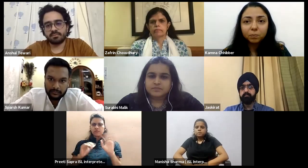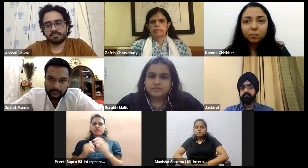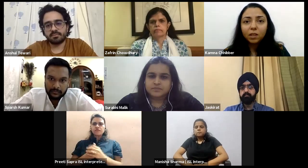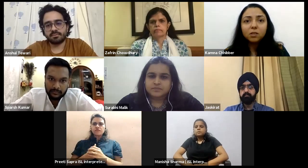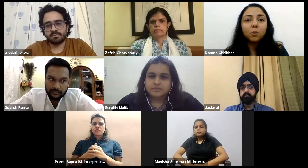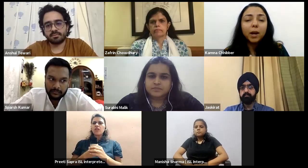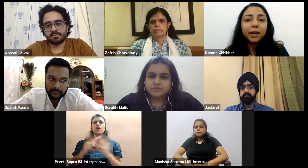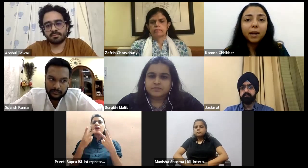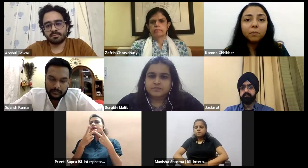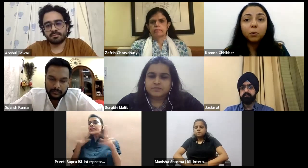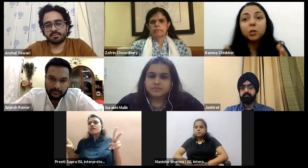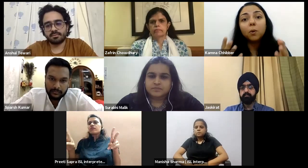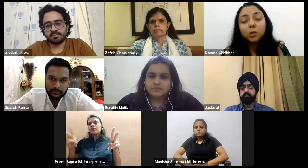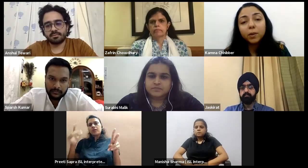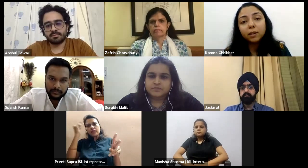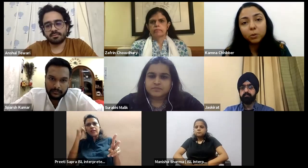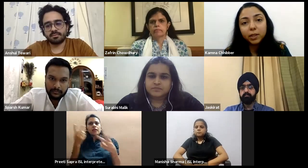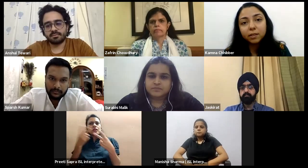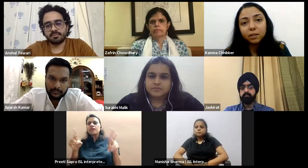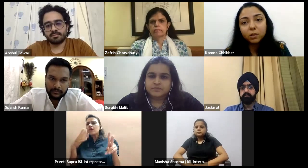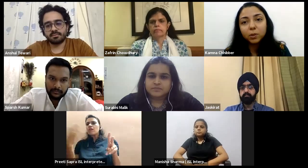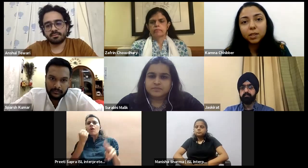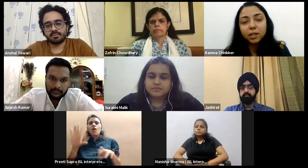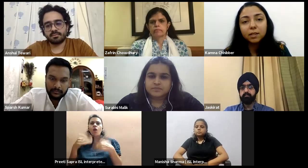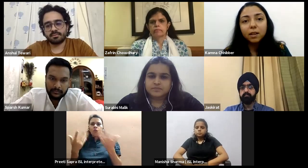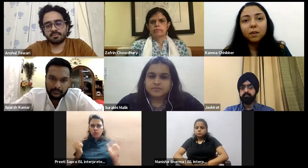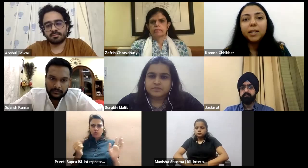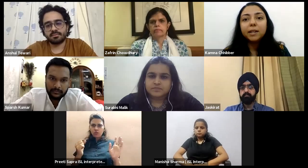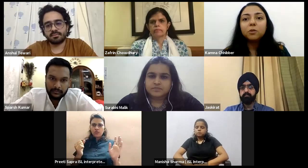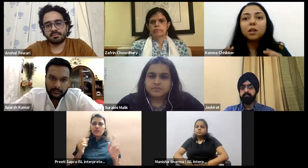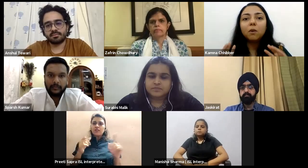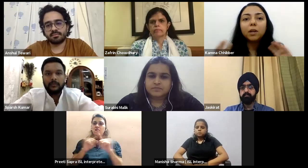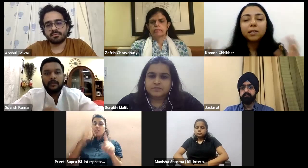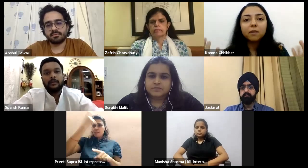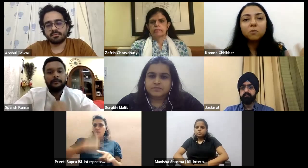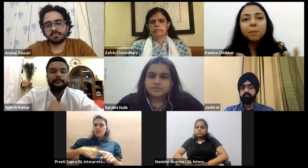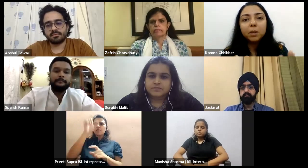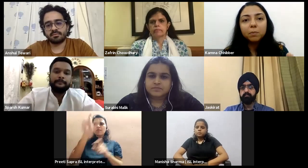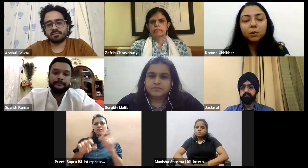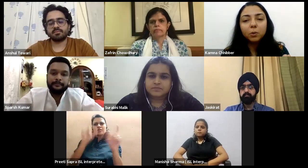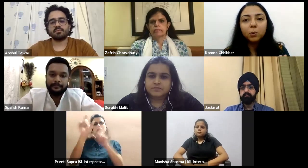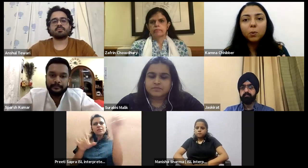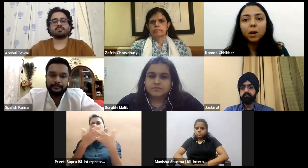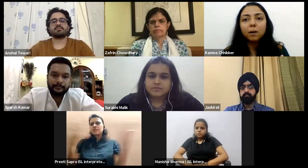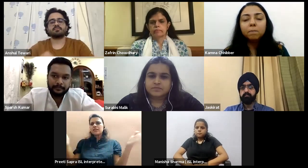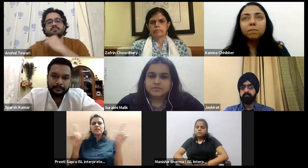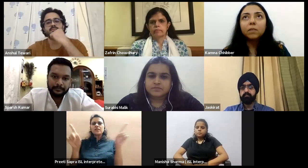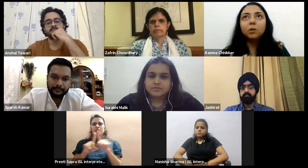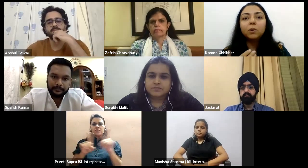perspectives. So, and what you also end up doing as individuals is, we tend to surround ourselves by people